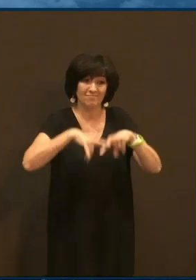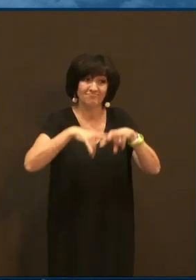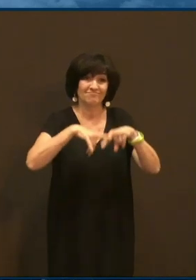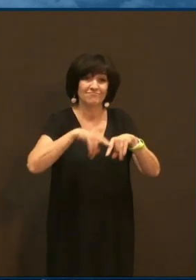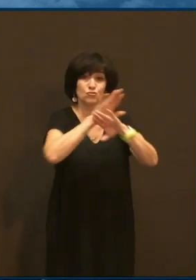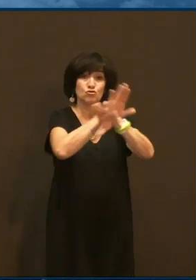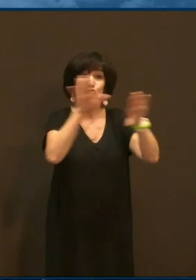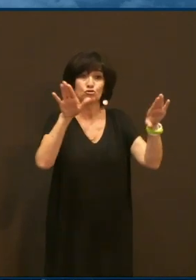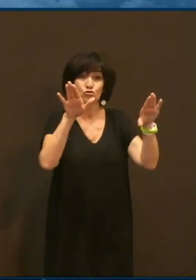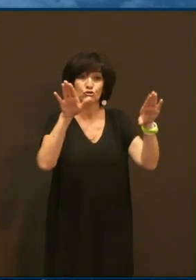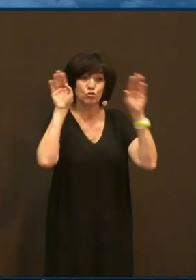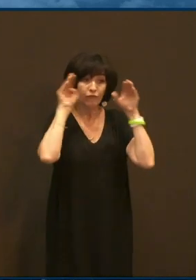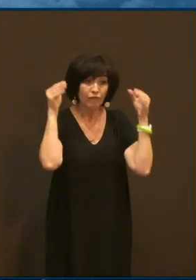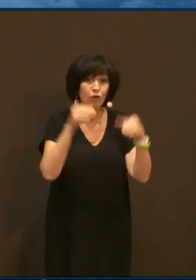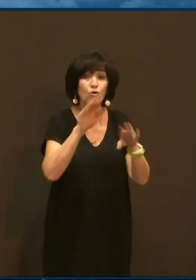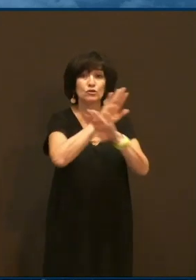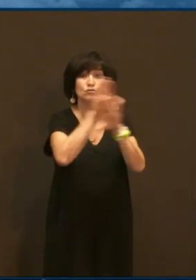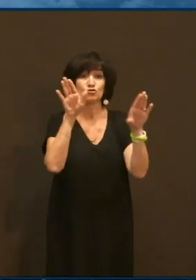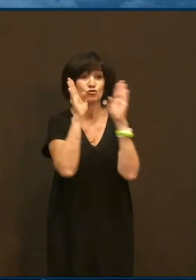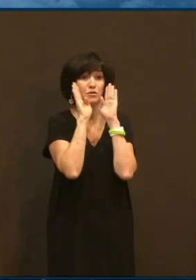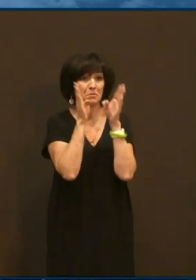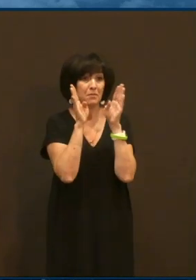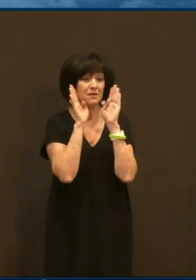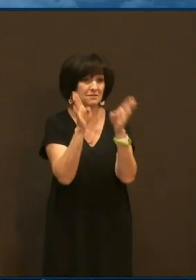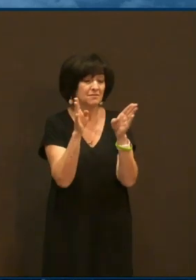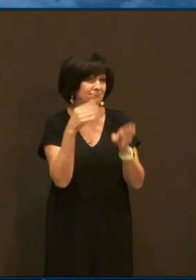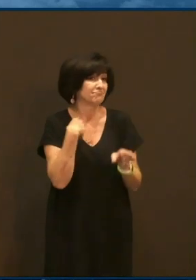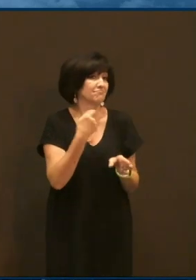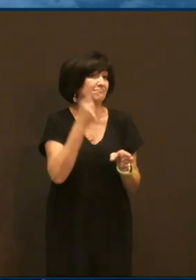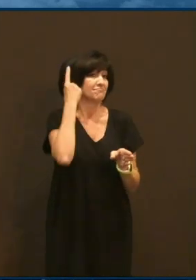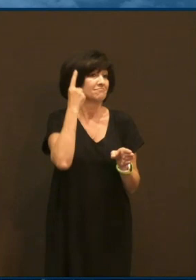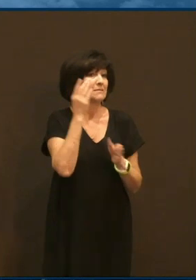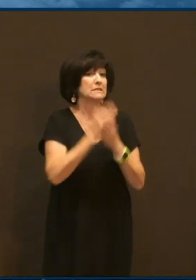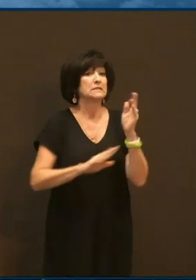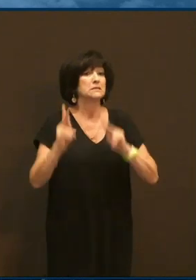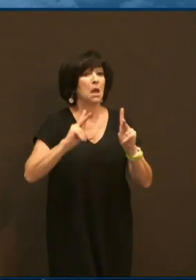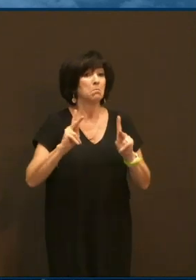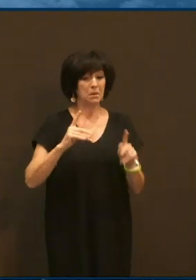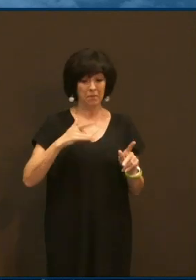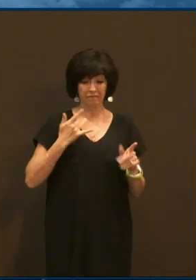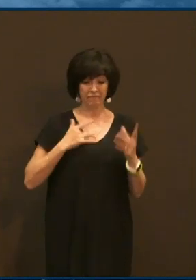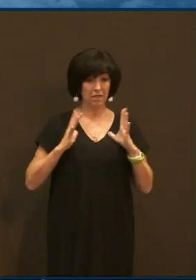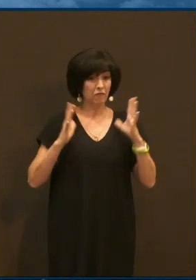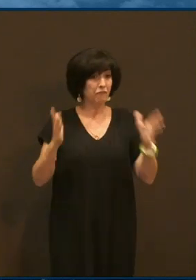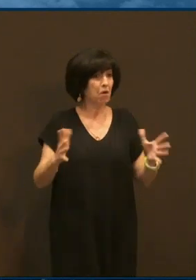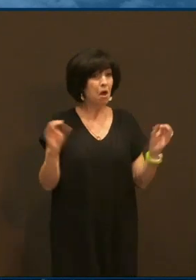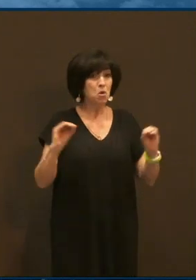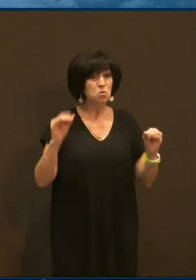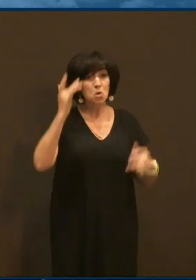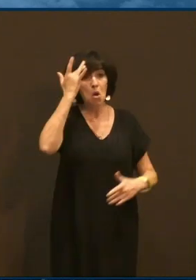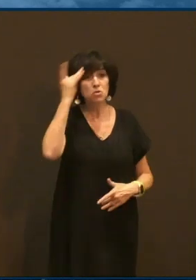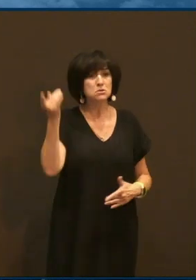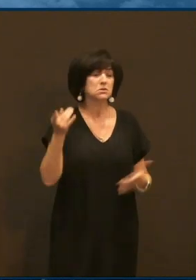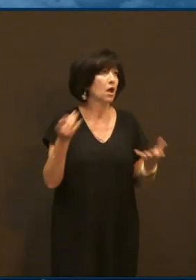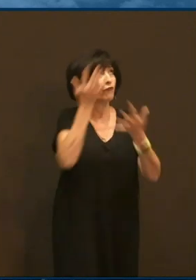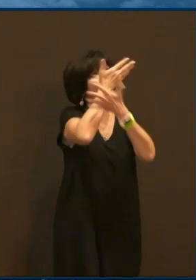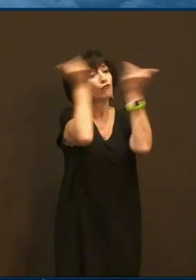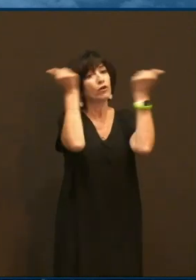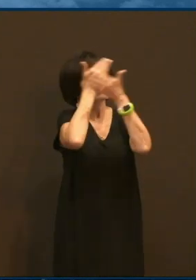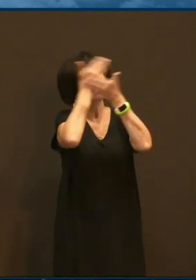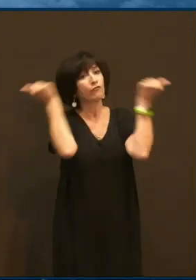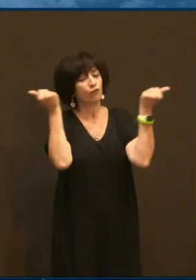tested, focus on. I know it's not maybe top of the mind if you're not symptomatic, but we need to have broad-based testing